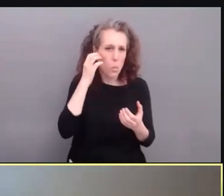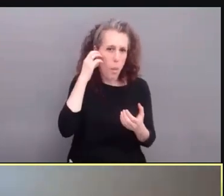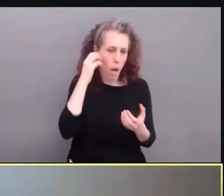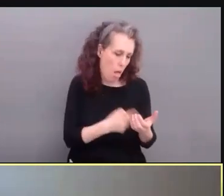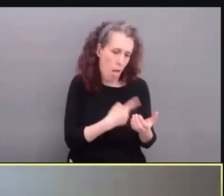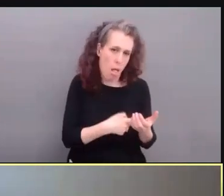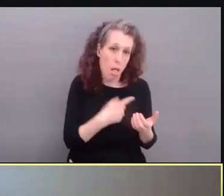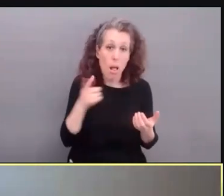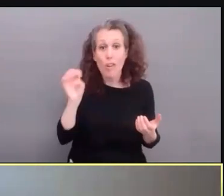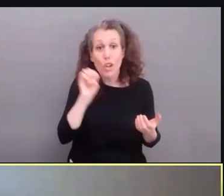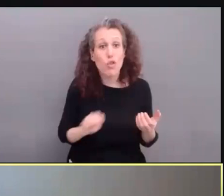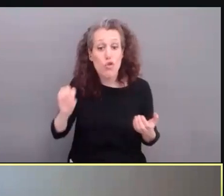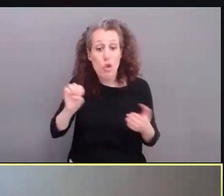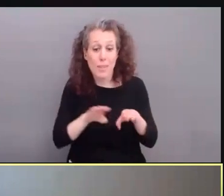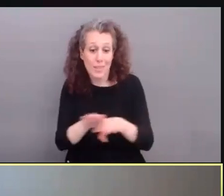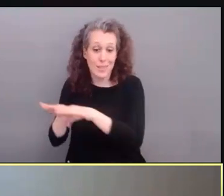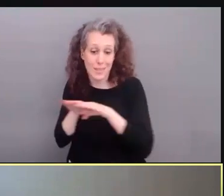now and laws